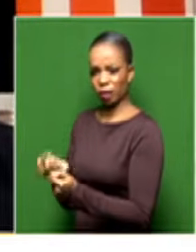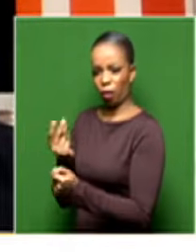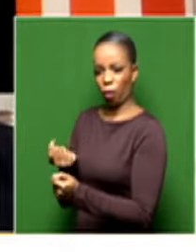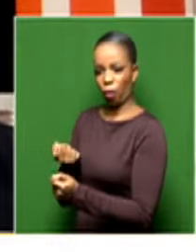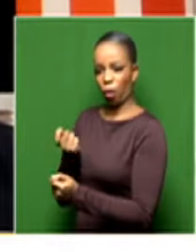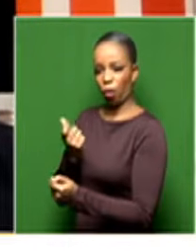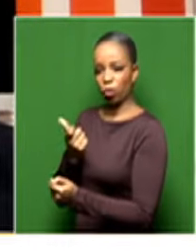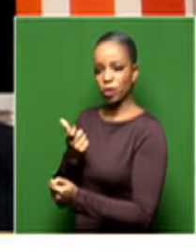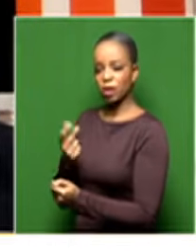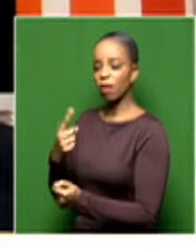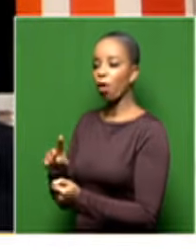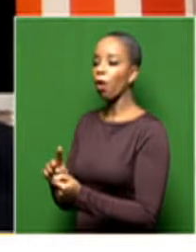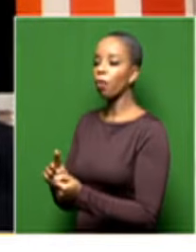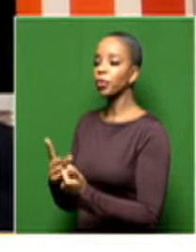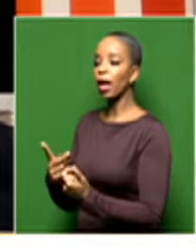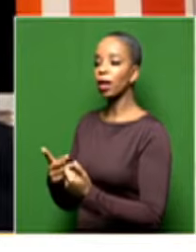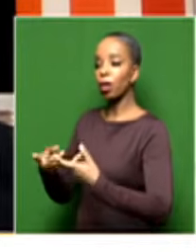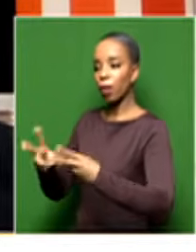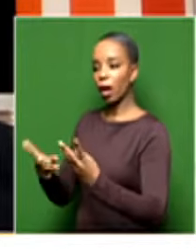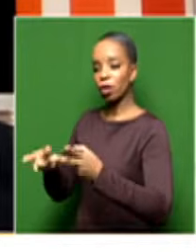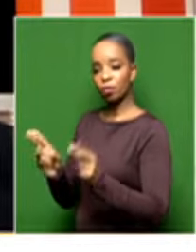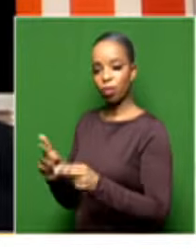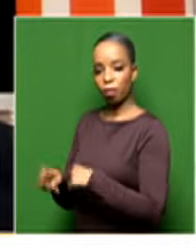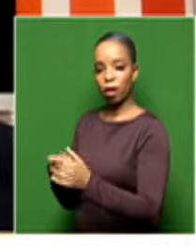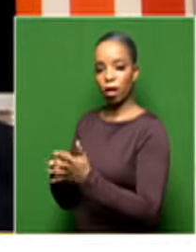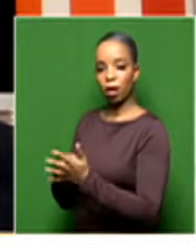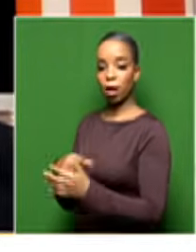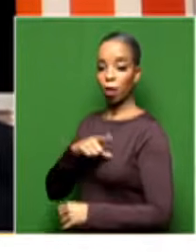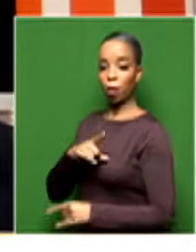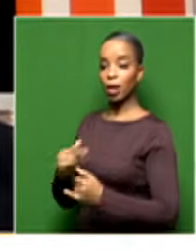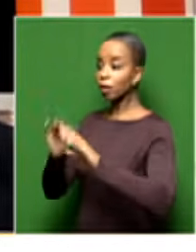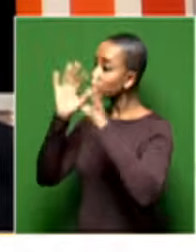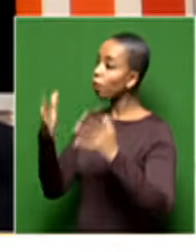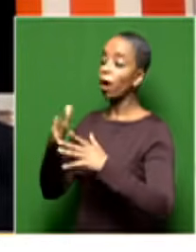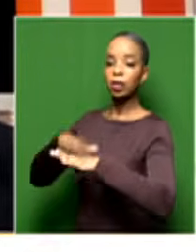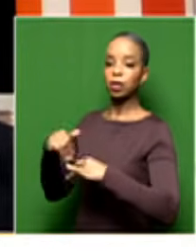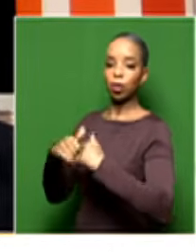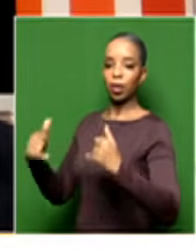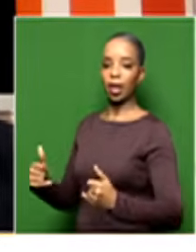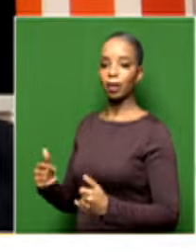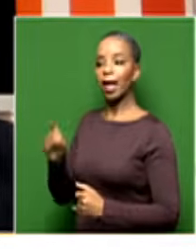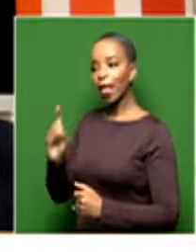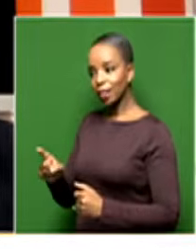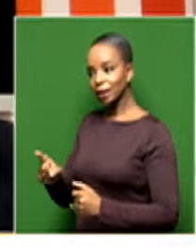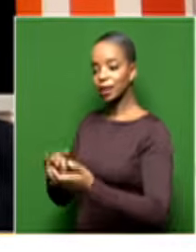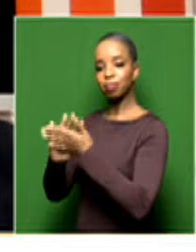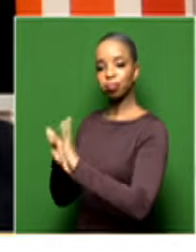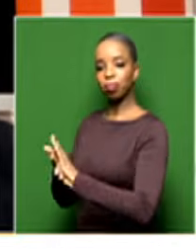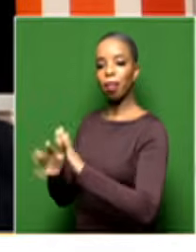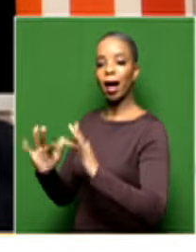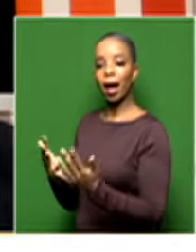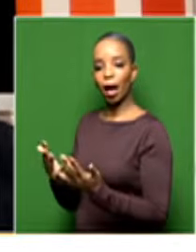methods of business and retail to a world that is completely online. So how is this hurting the traditional way of shopping and